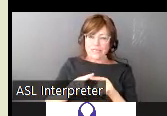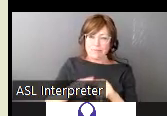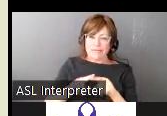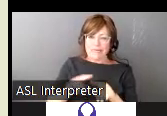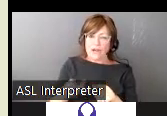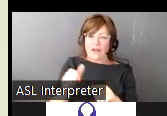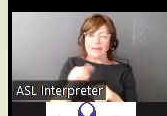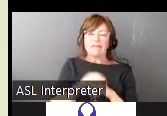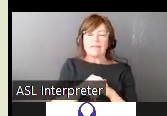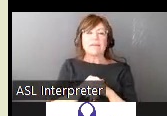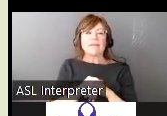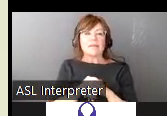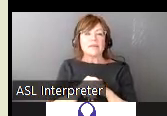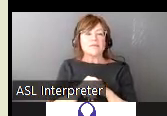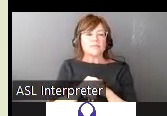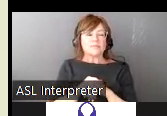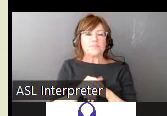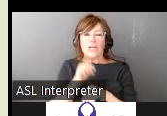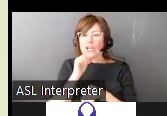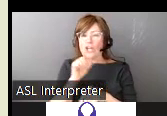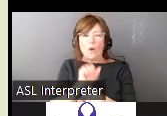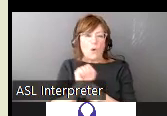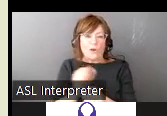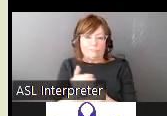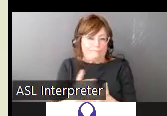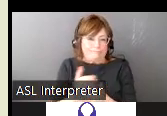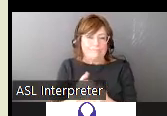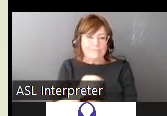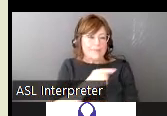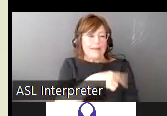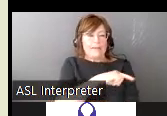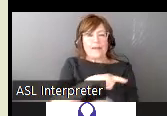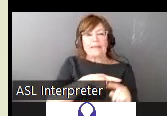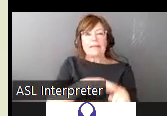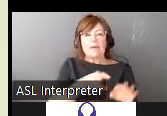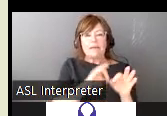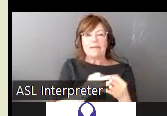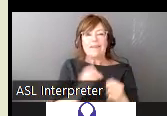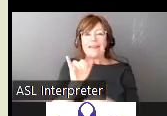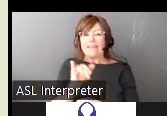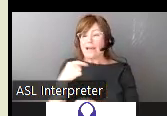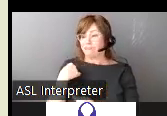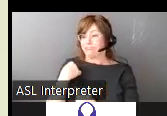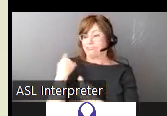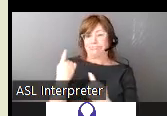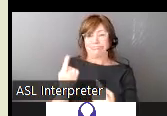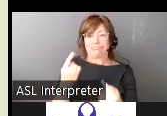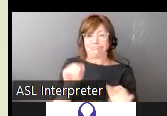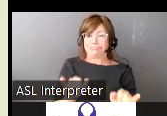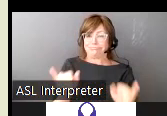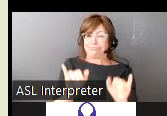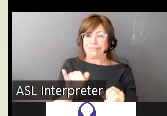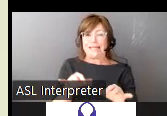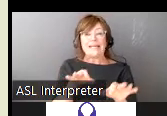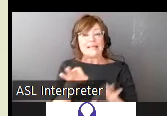are more likely to be a dependent on their family members. This historical factor may explain why older women